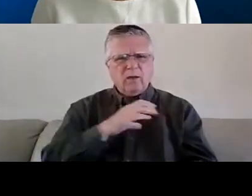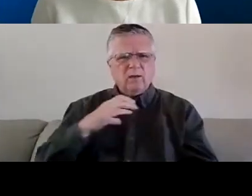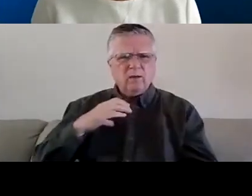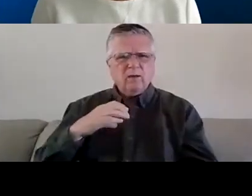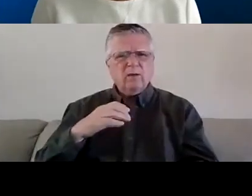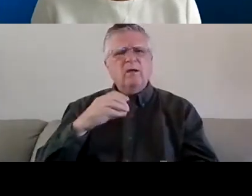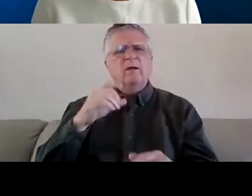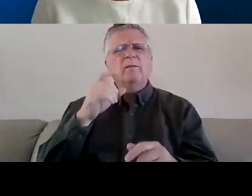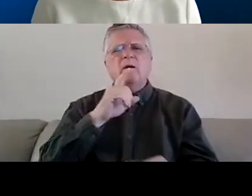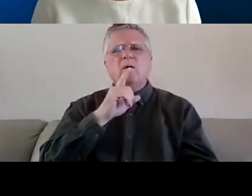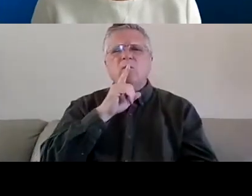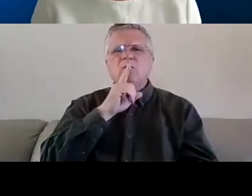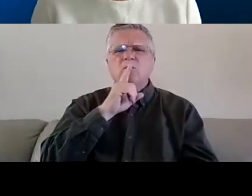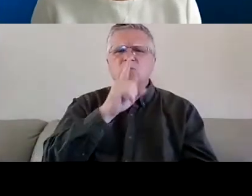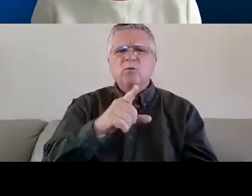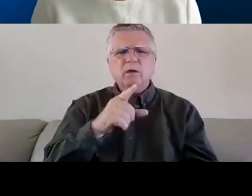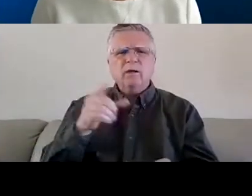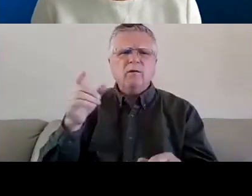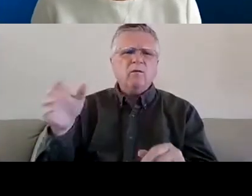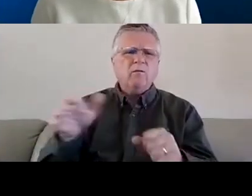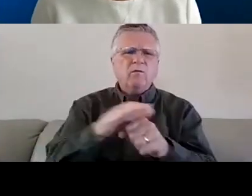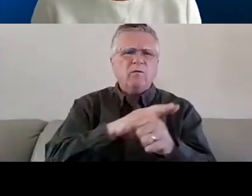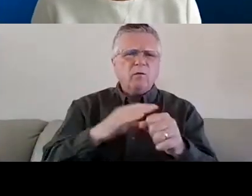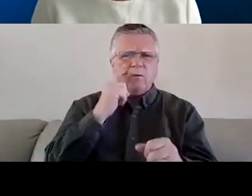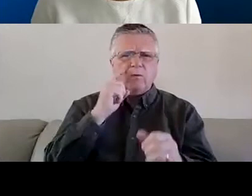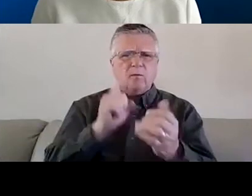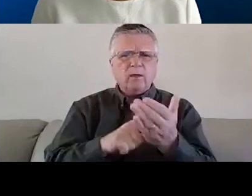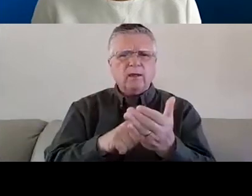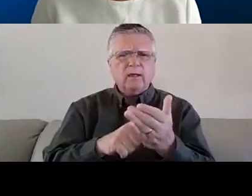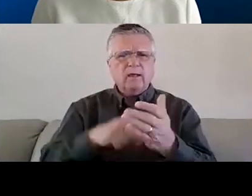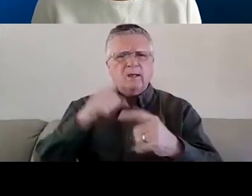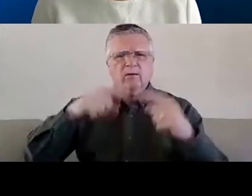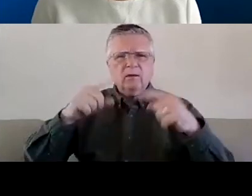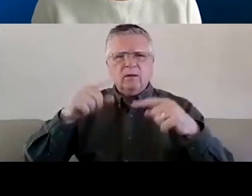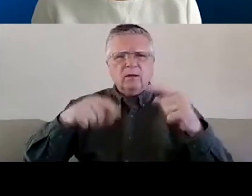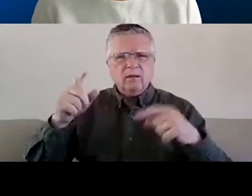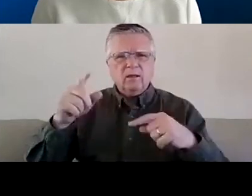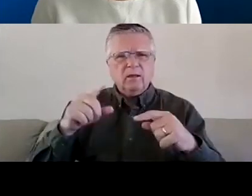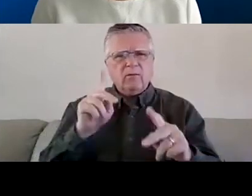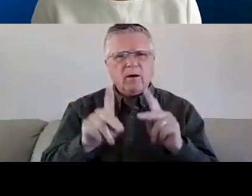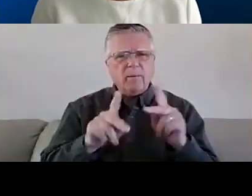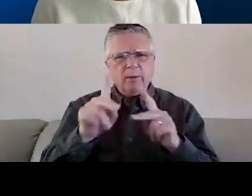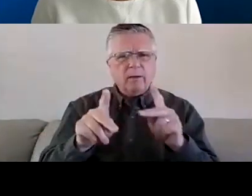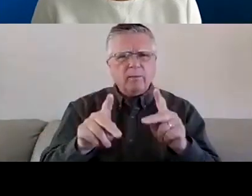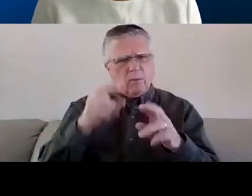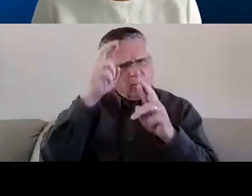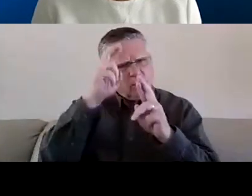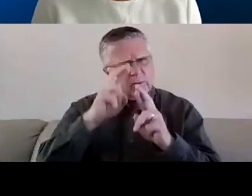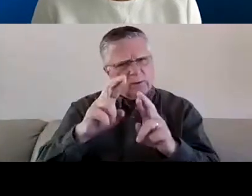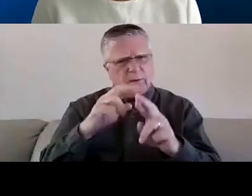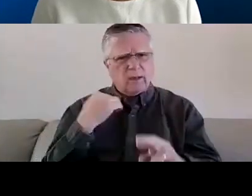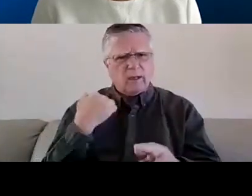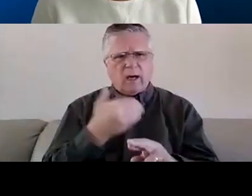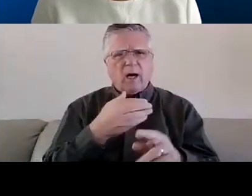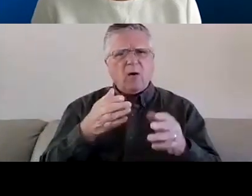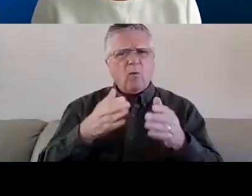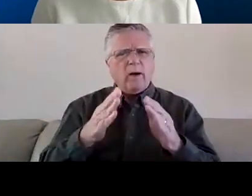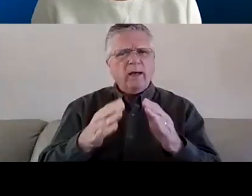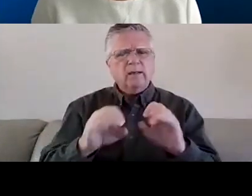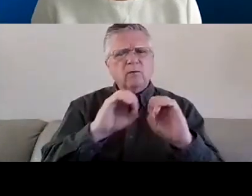fully recognize our juridical personality of our people, respecting our forms of organization,